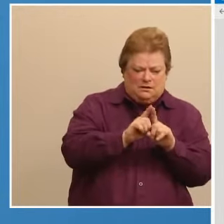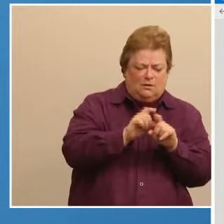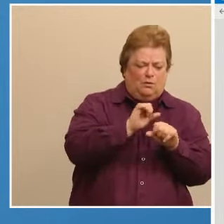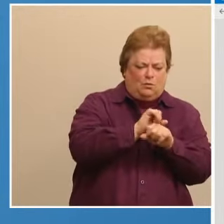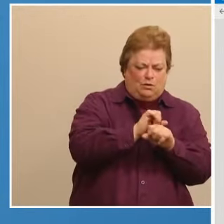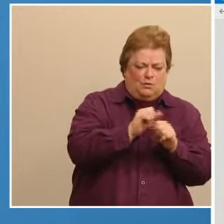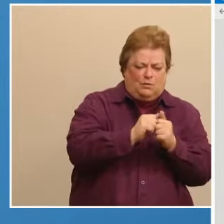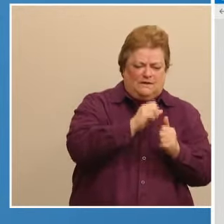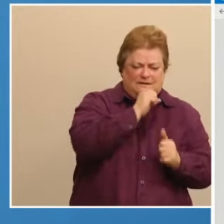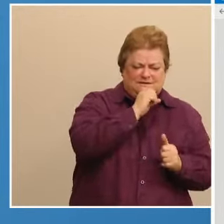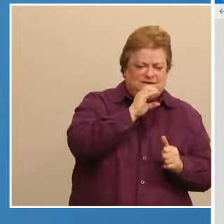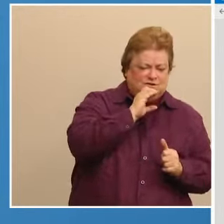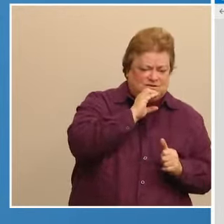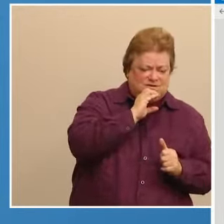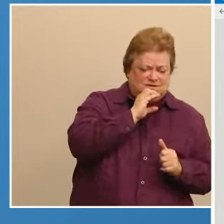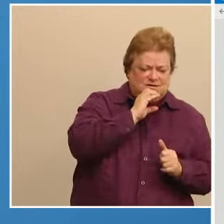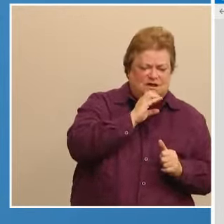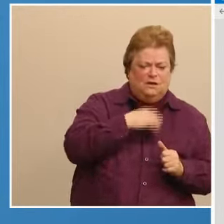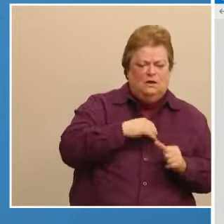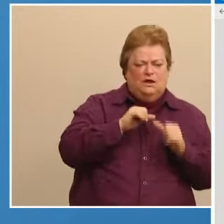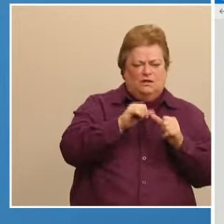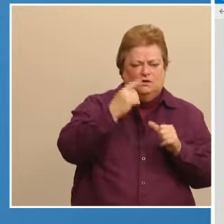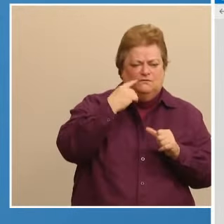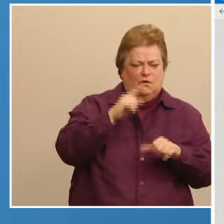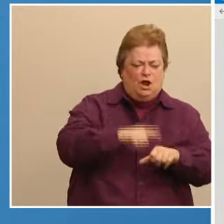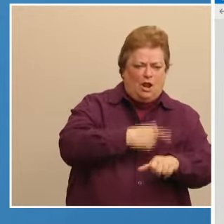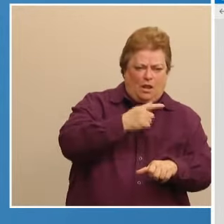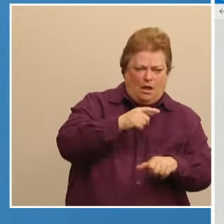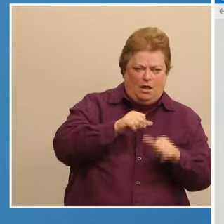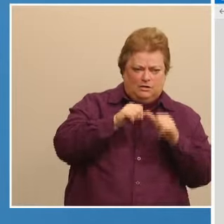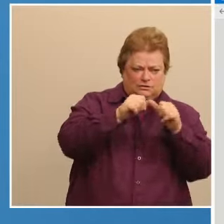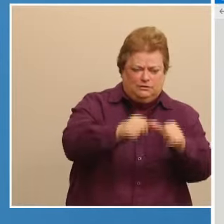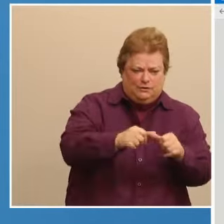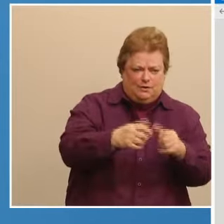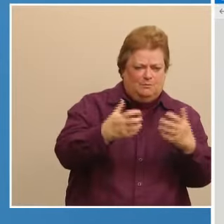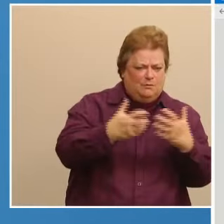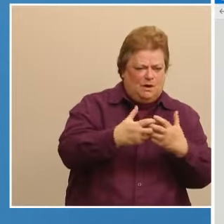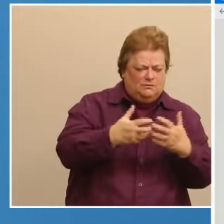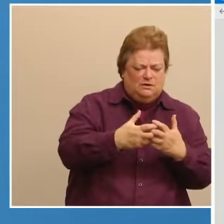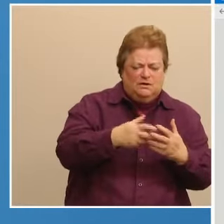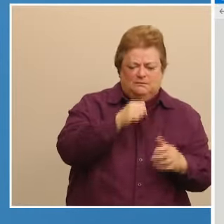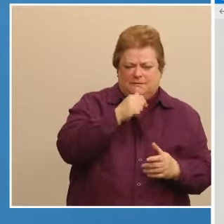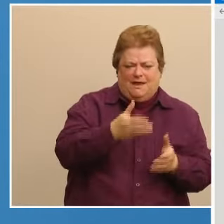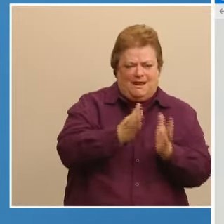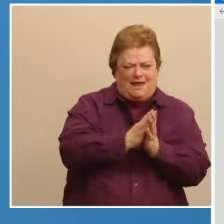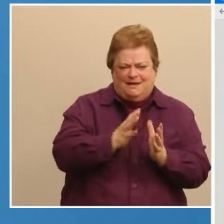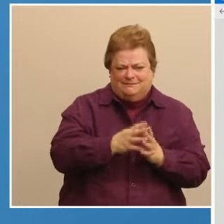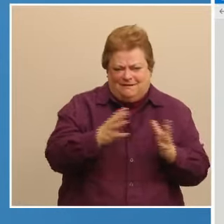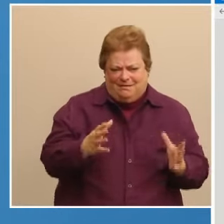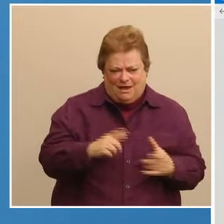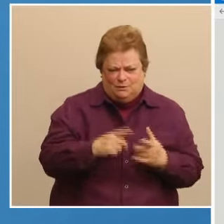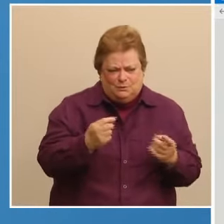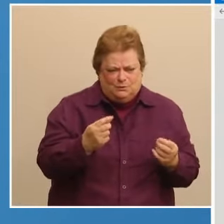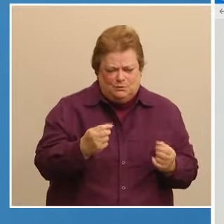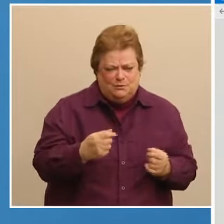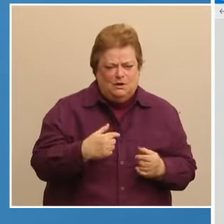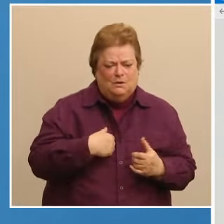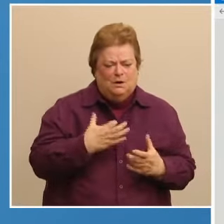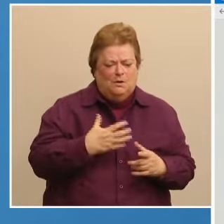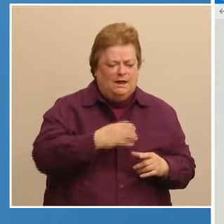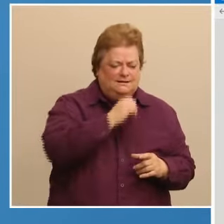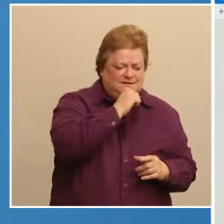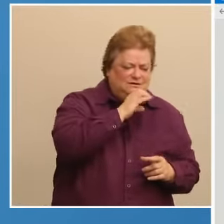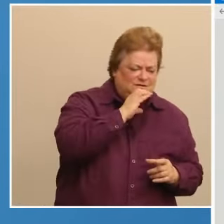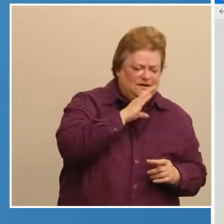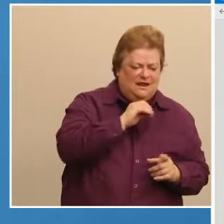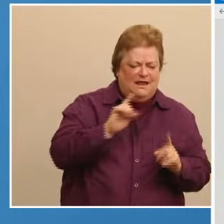we're looking for long-term partnerships. We don't ask a lot. We want the senior and the partner